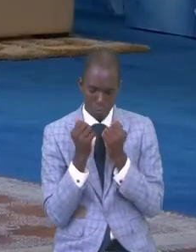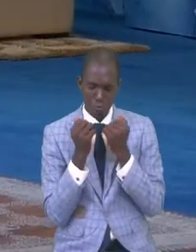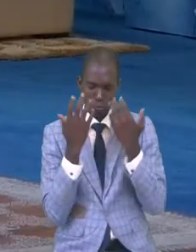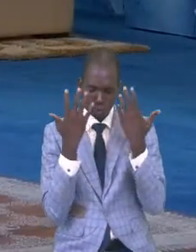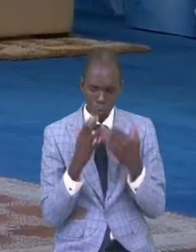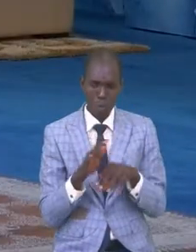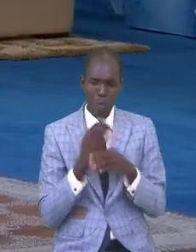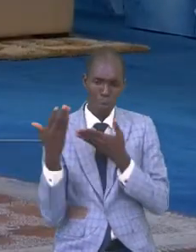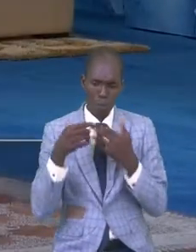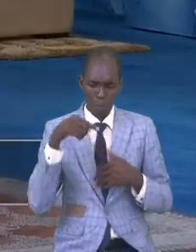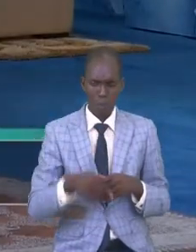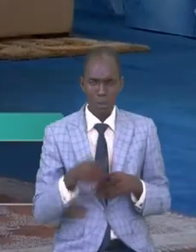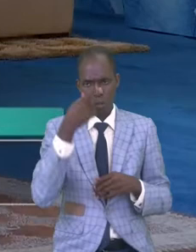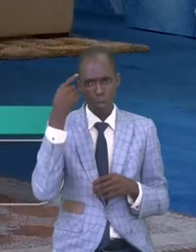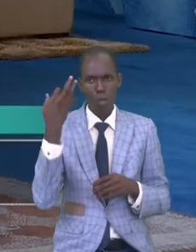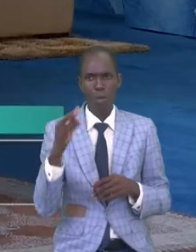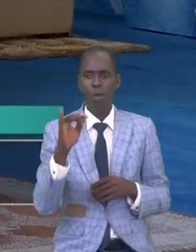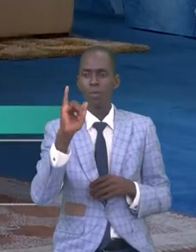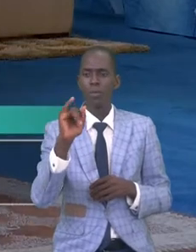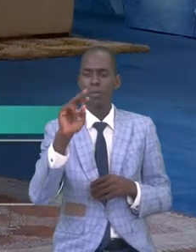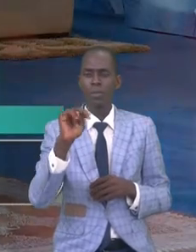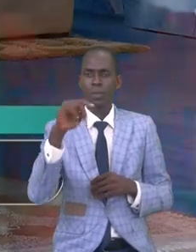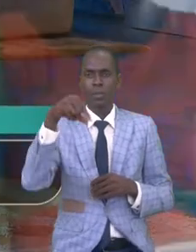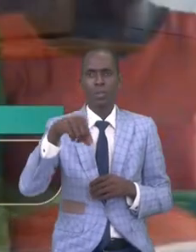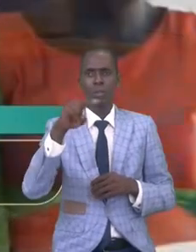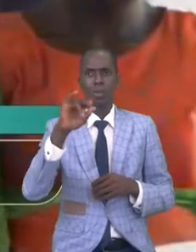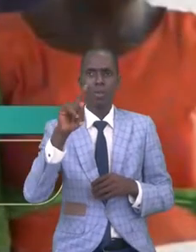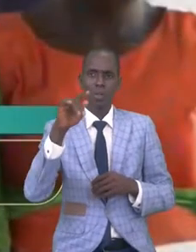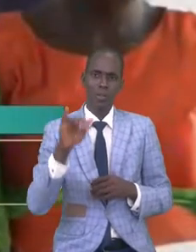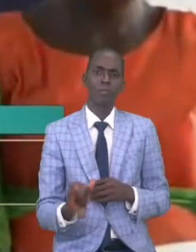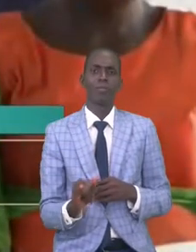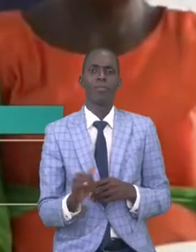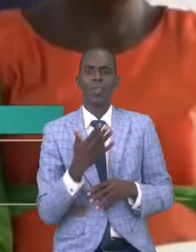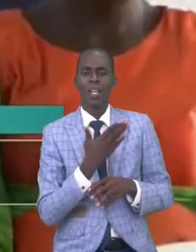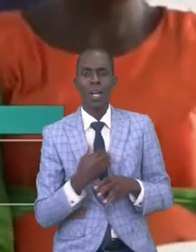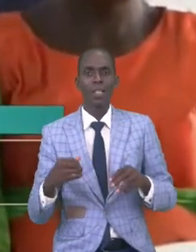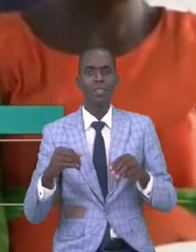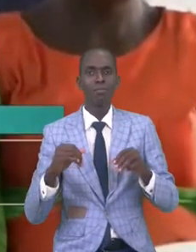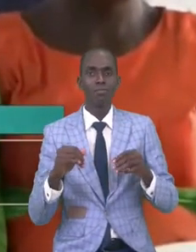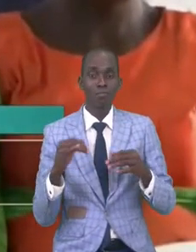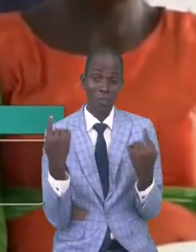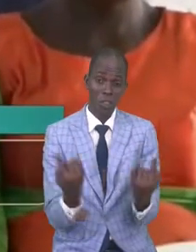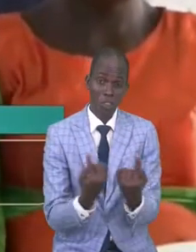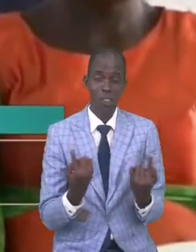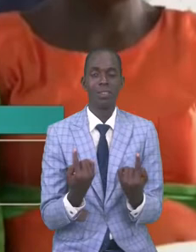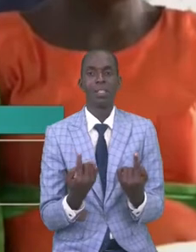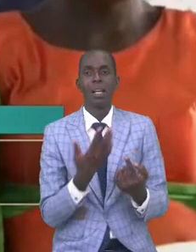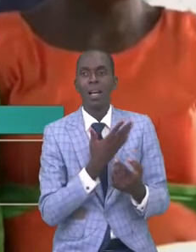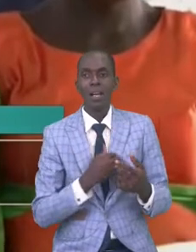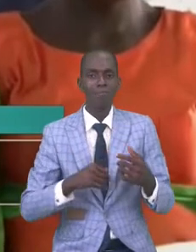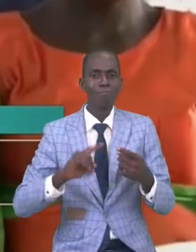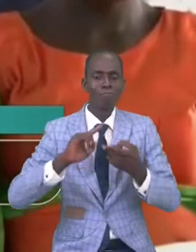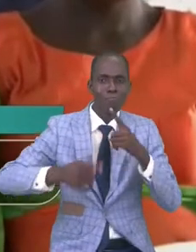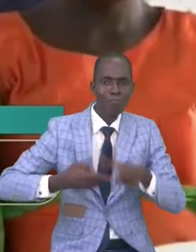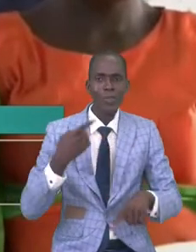we associate with men and women, boys and girls of iniquity.